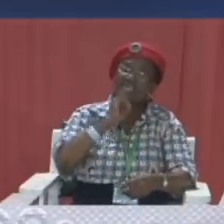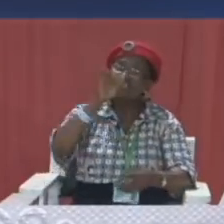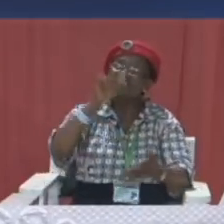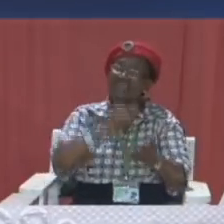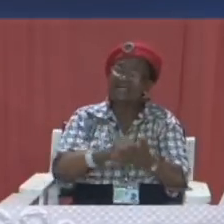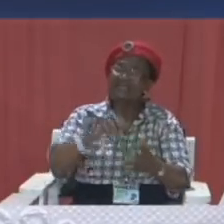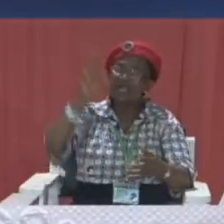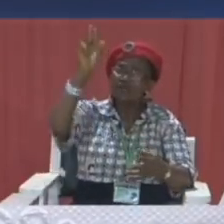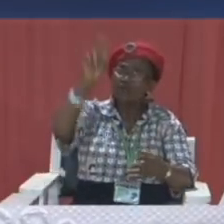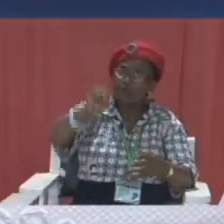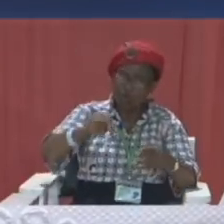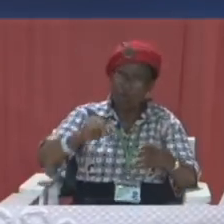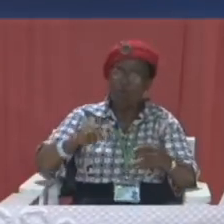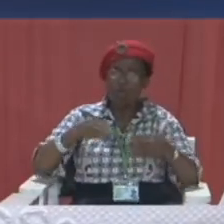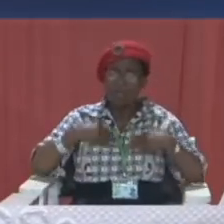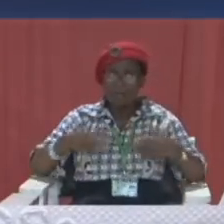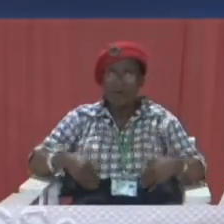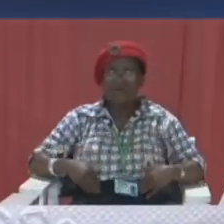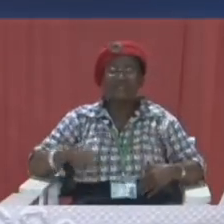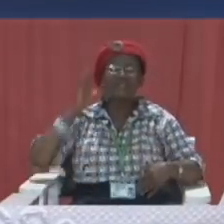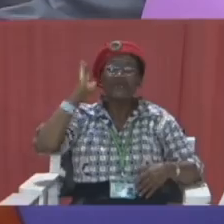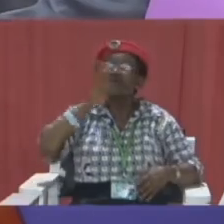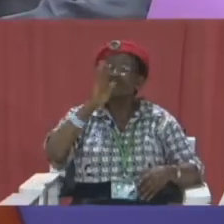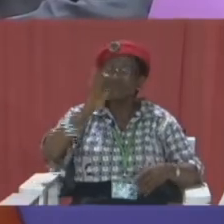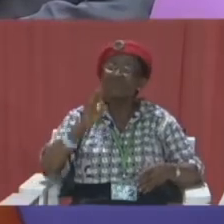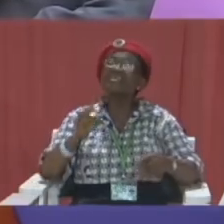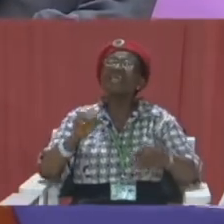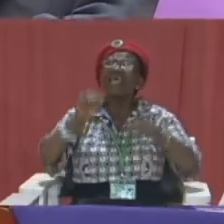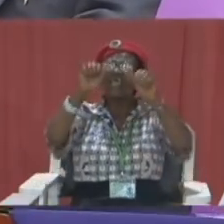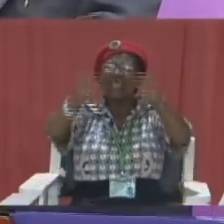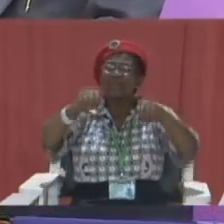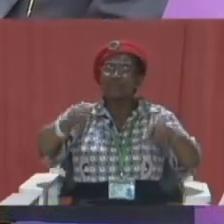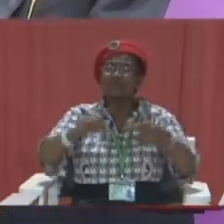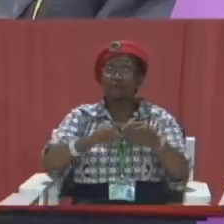to explain your success. Amen.